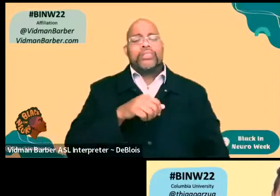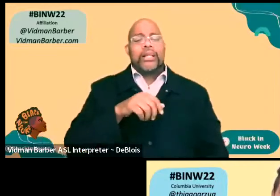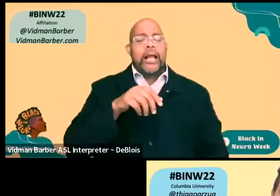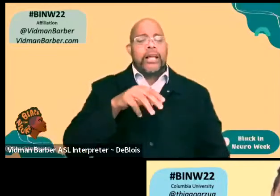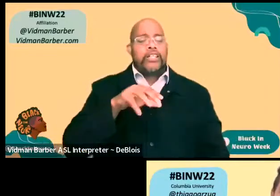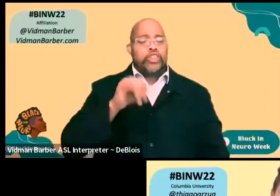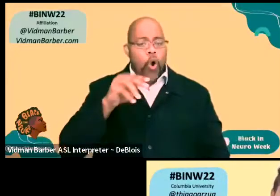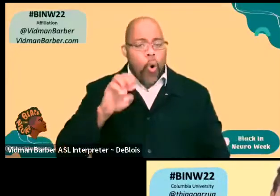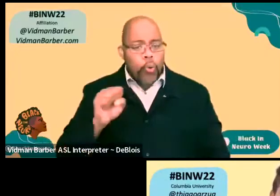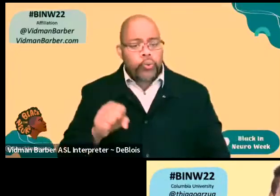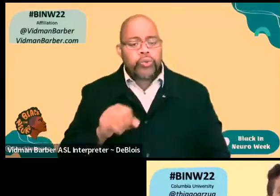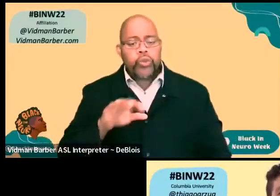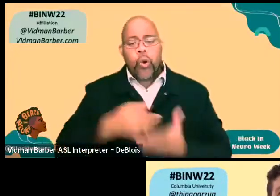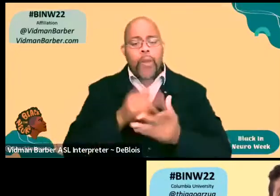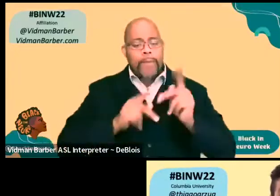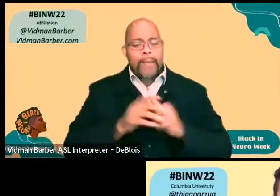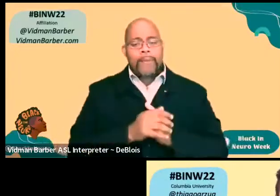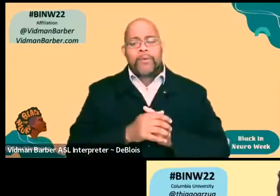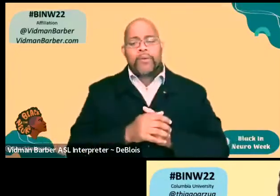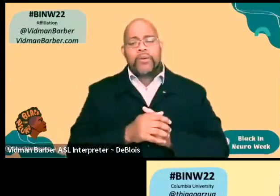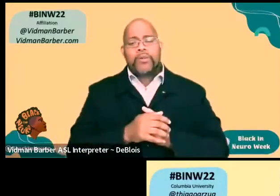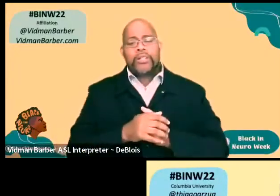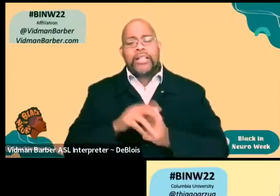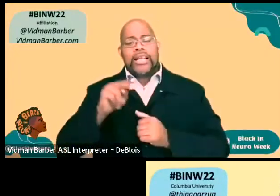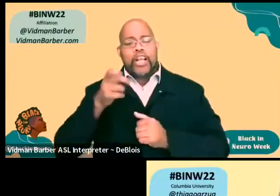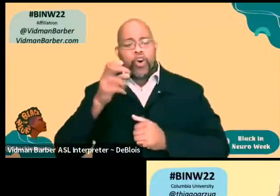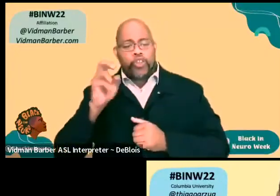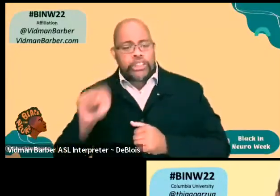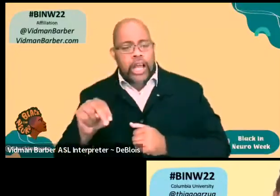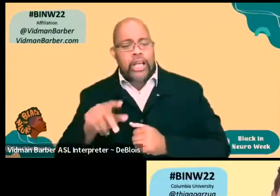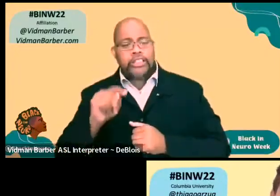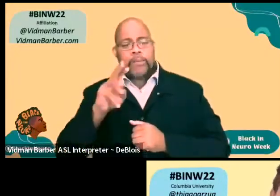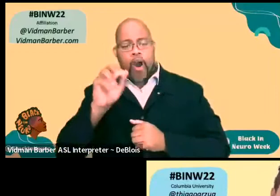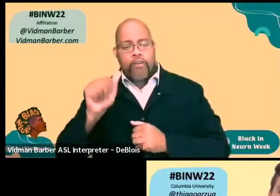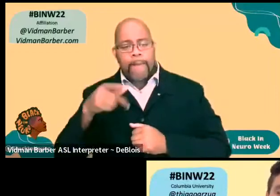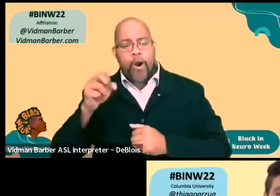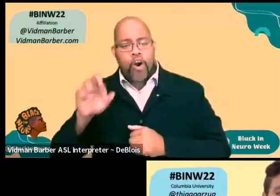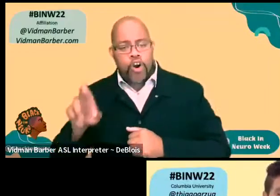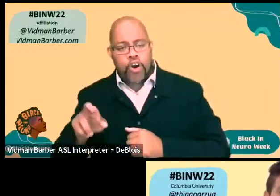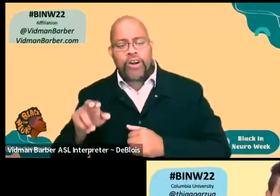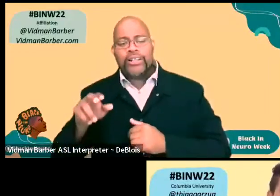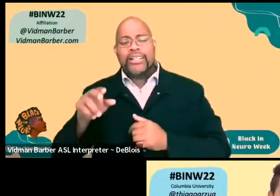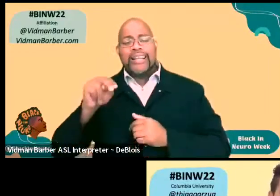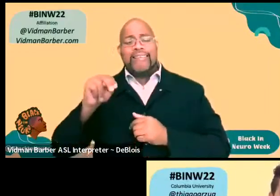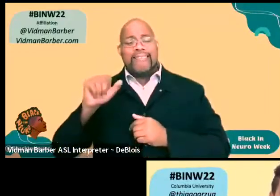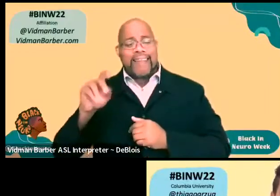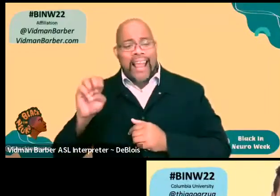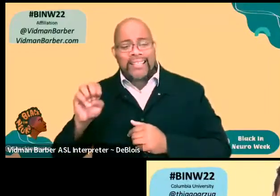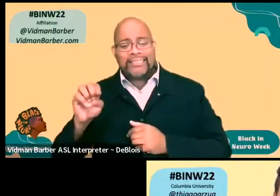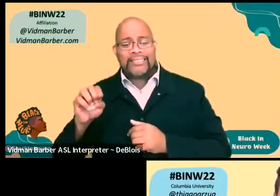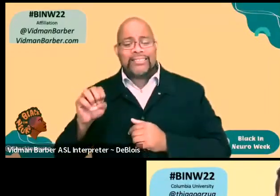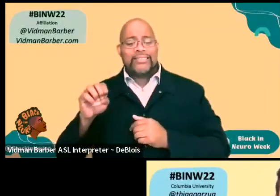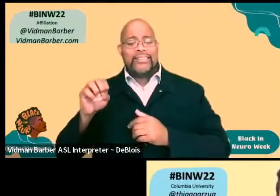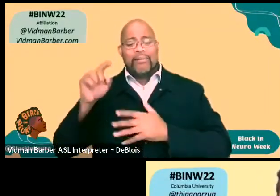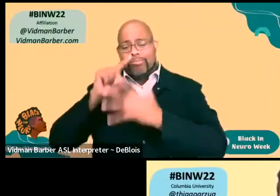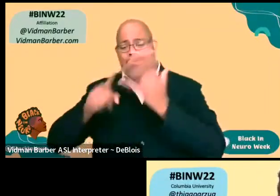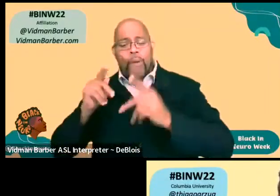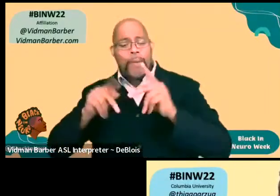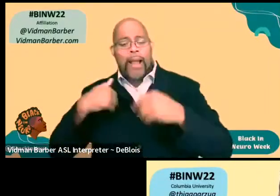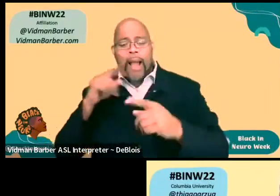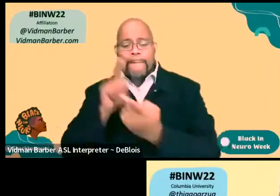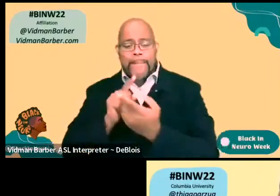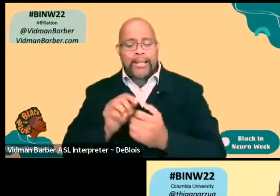like all these people, Nia Nickerson, Tamara Parker, Jocelyn Ricard, like Nate Harnett, like all these people I've met